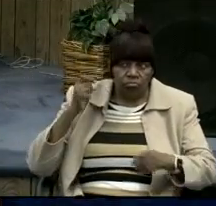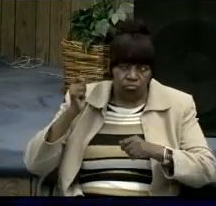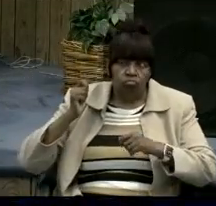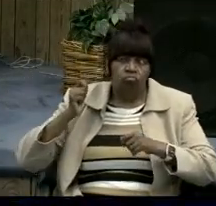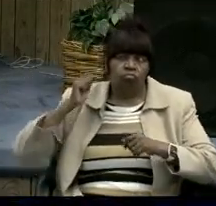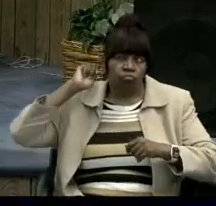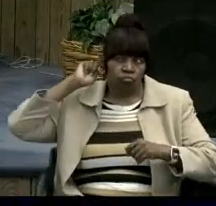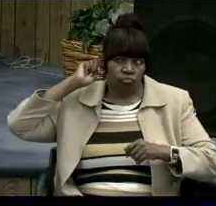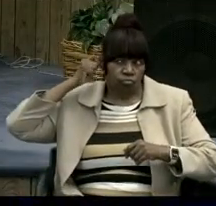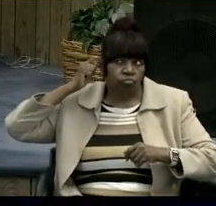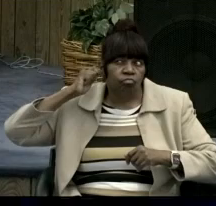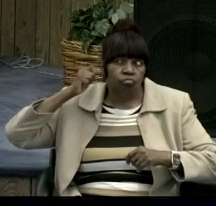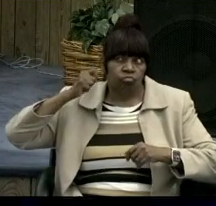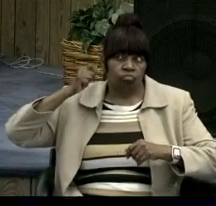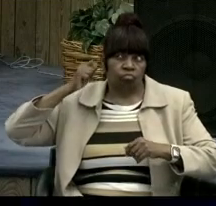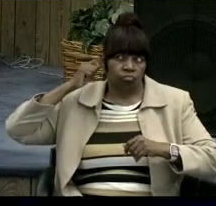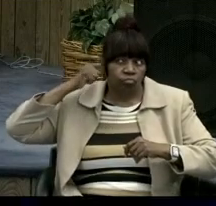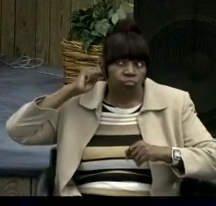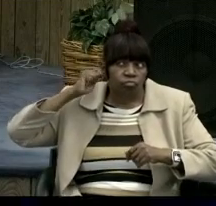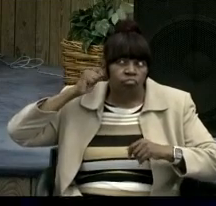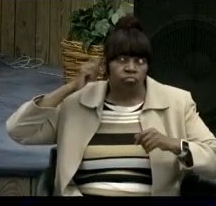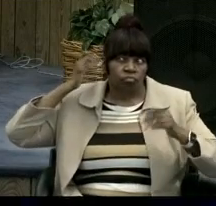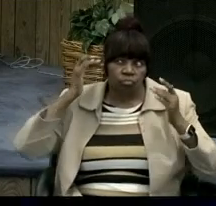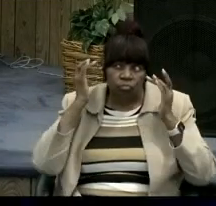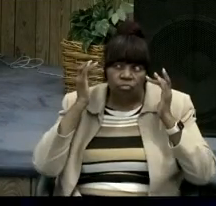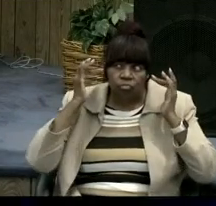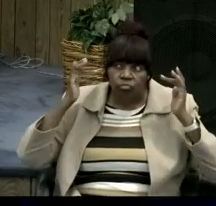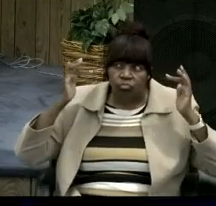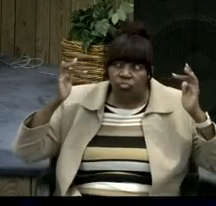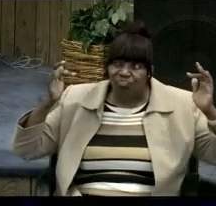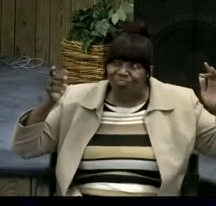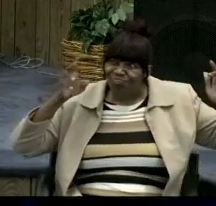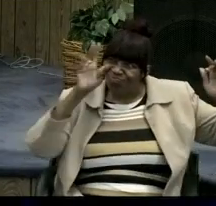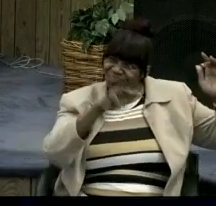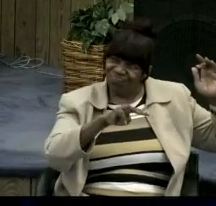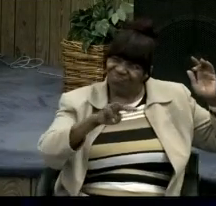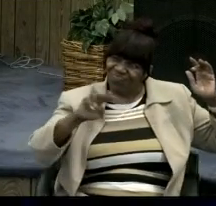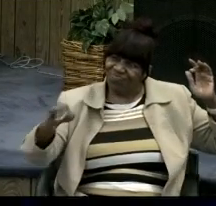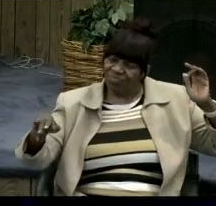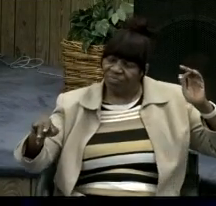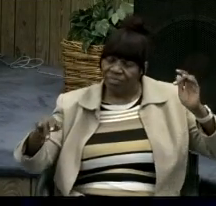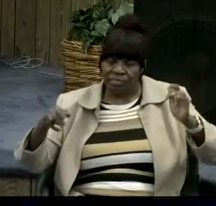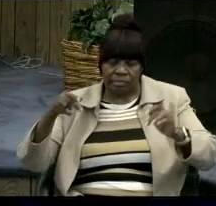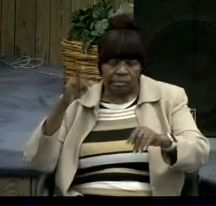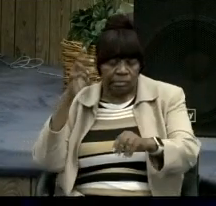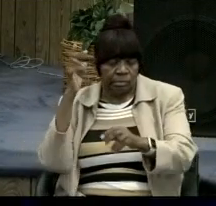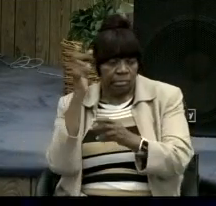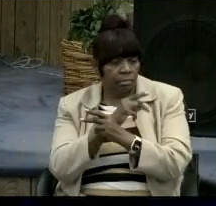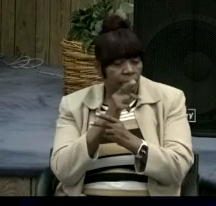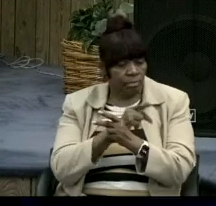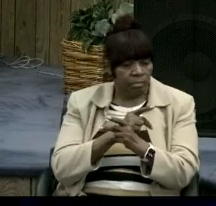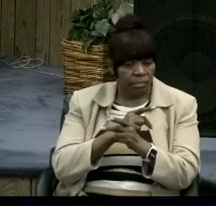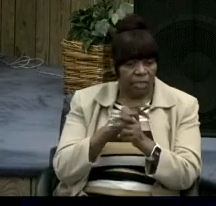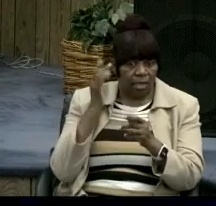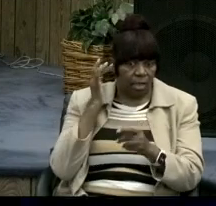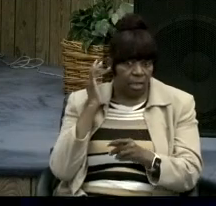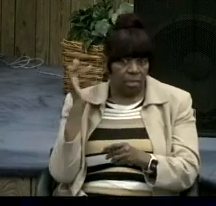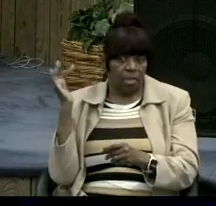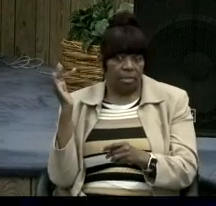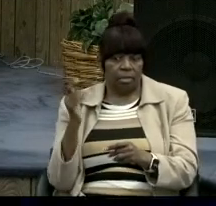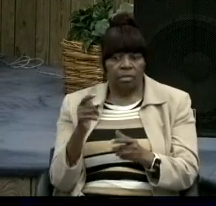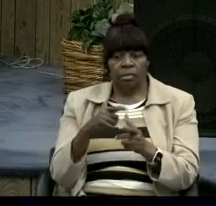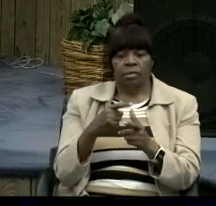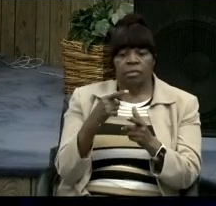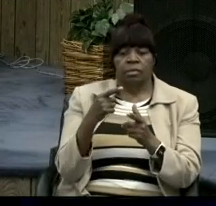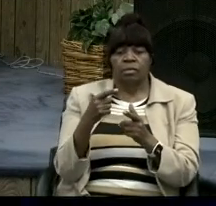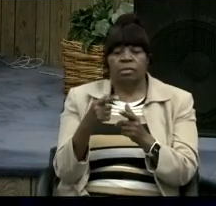Boom, boom, boom. It amplifies what it hears 22 times louder than the way it came in.